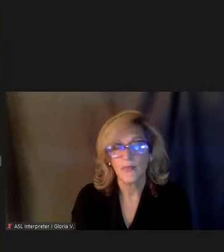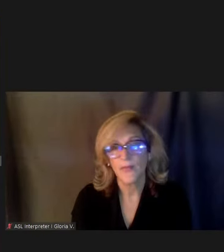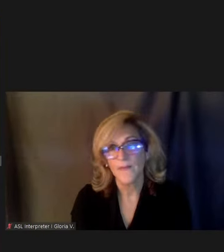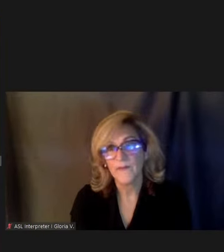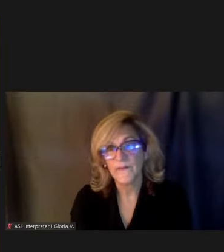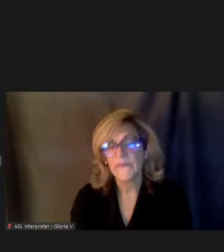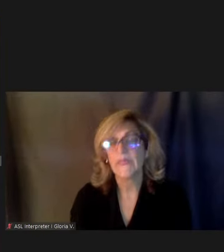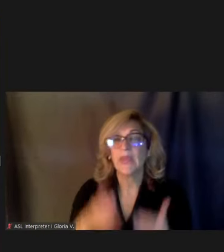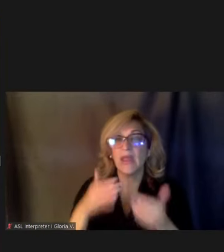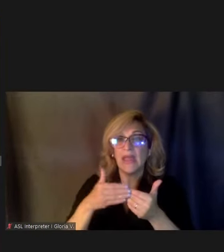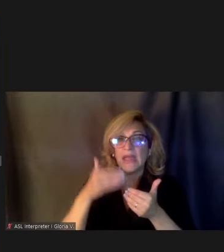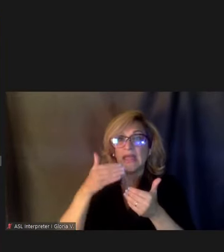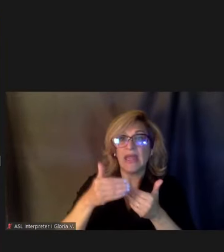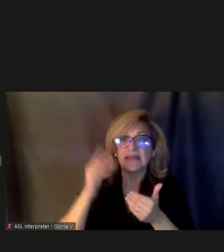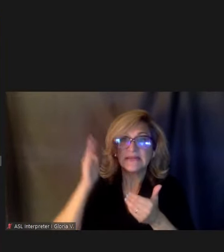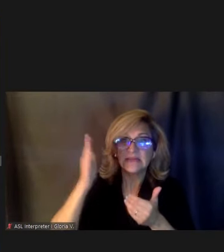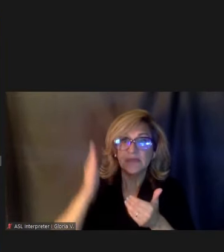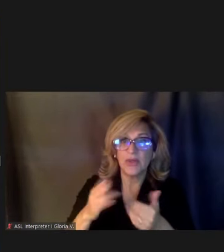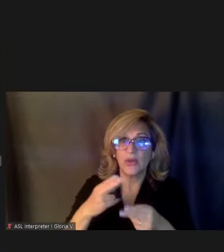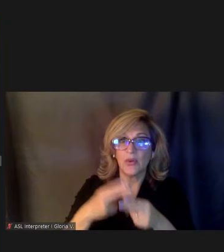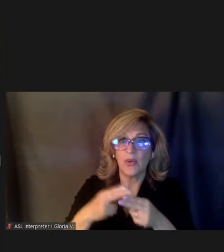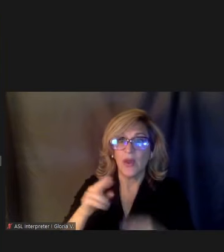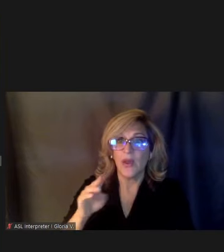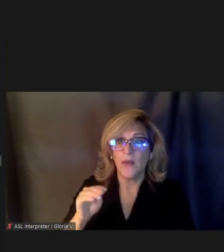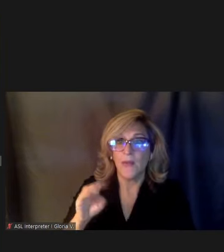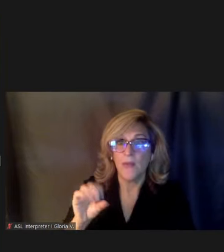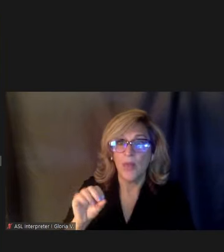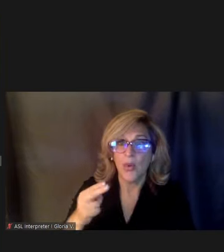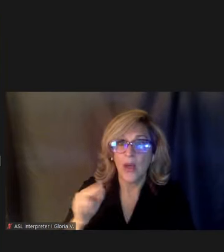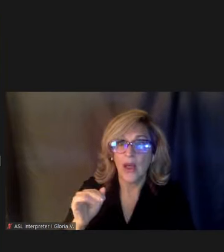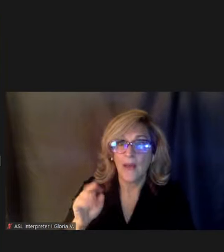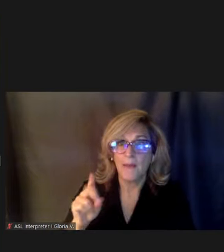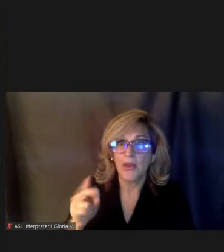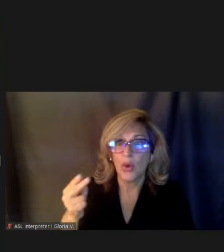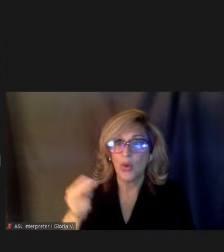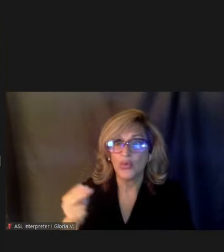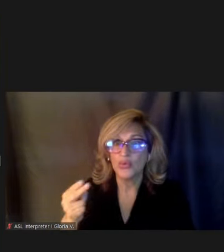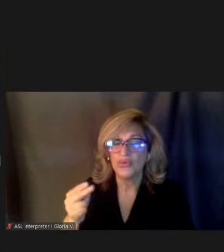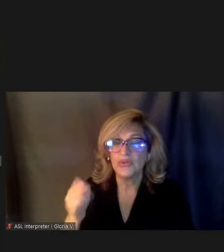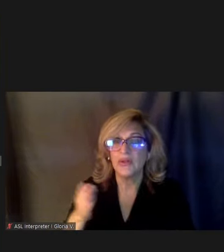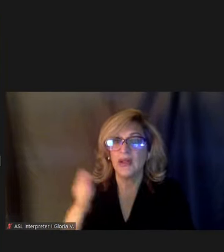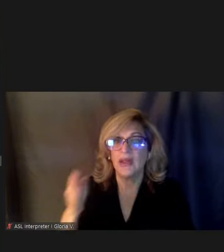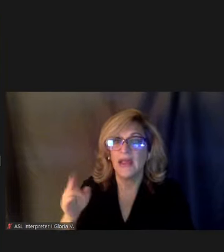Our next speaker will be Mohammed Hossein, followed by Katie Hart.